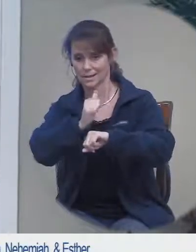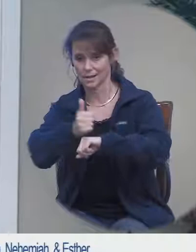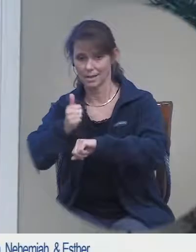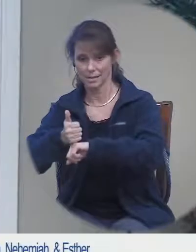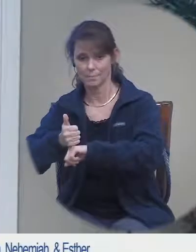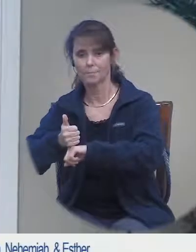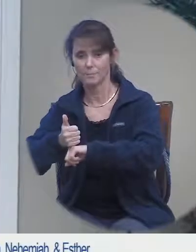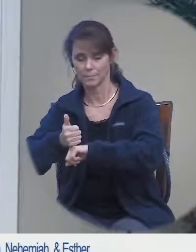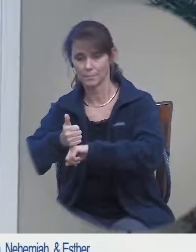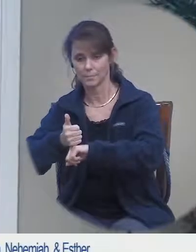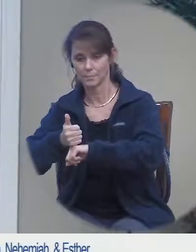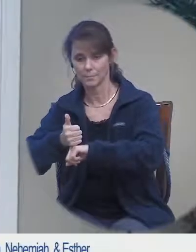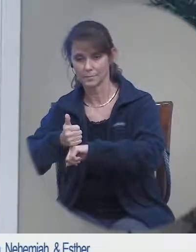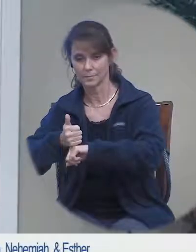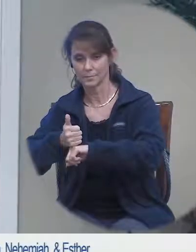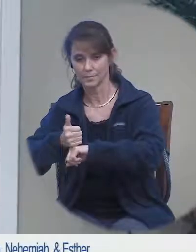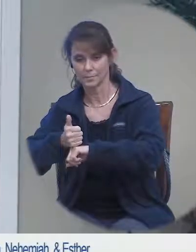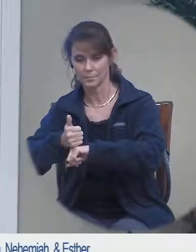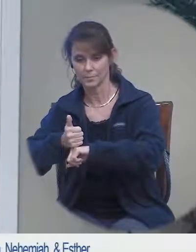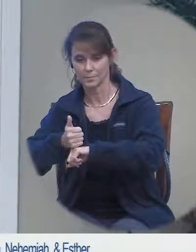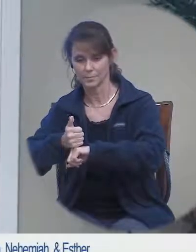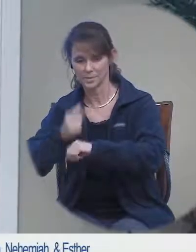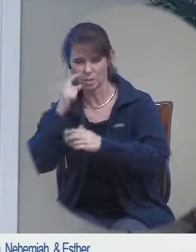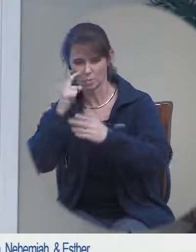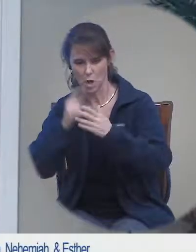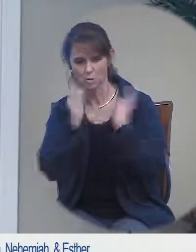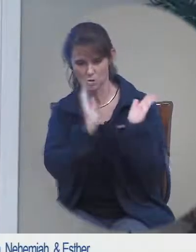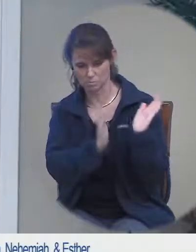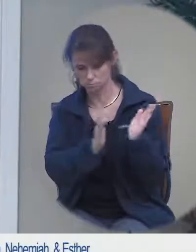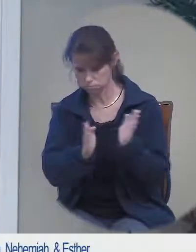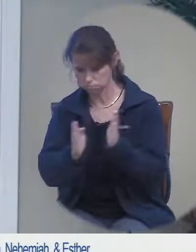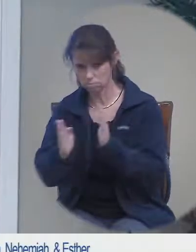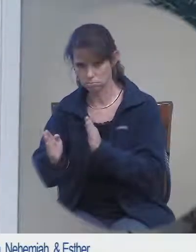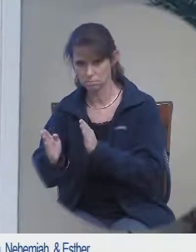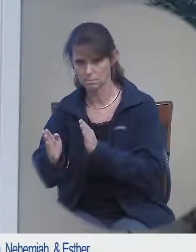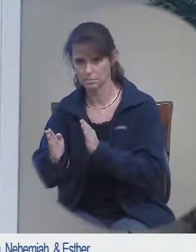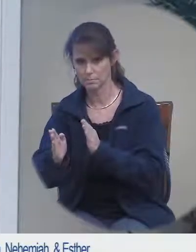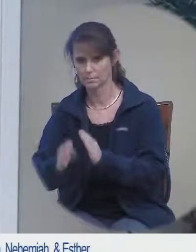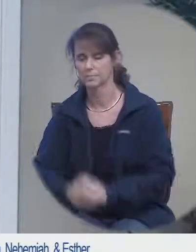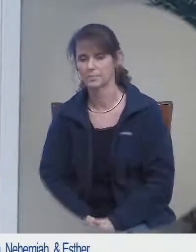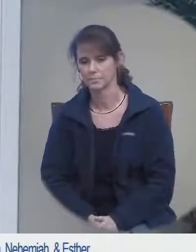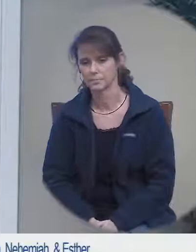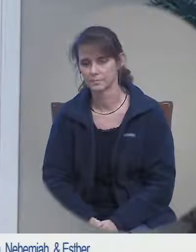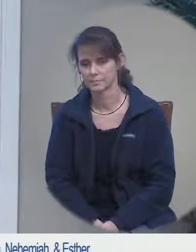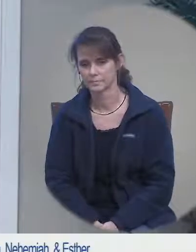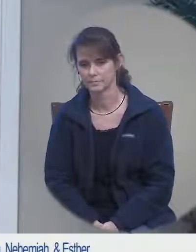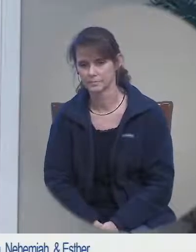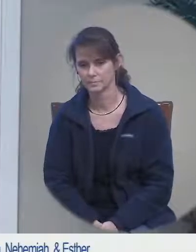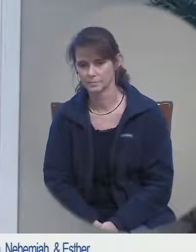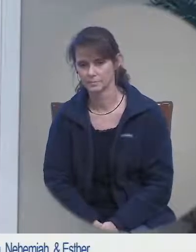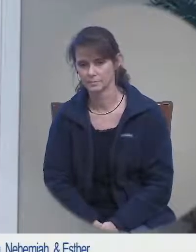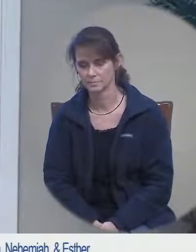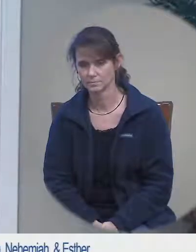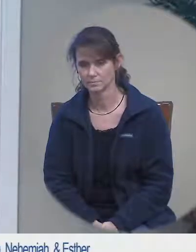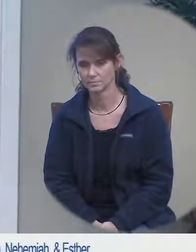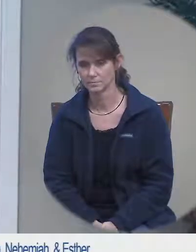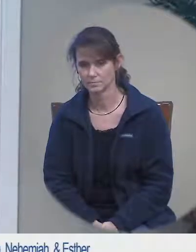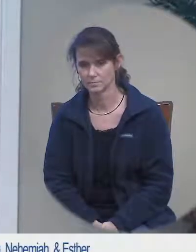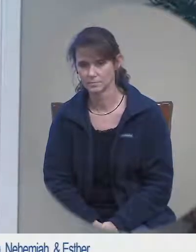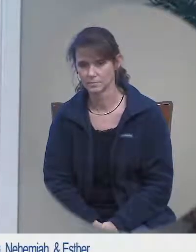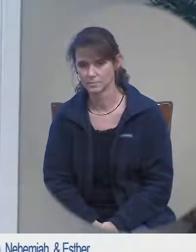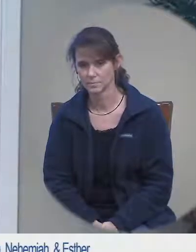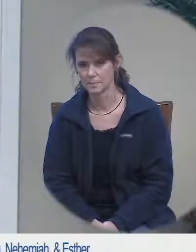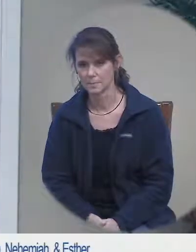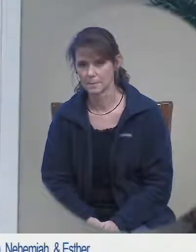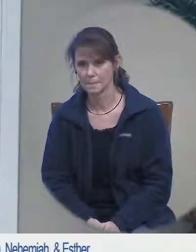kind of keep note of that. There's 2 other points we're going to make before we jump in. The first of this, I don't